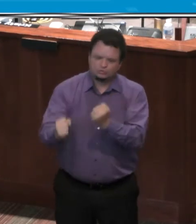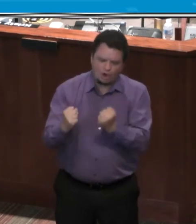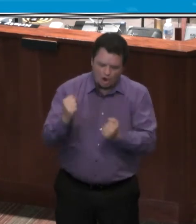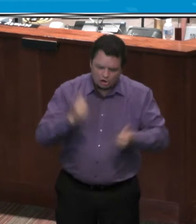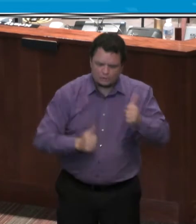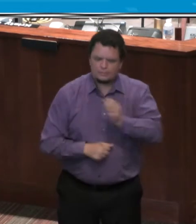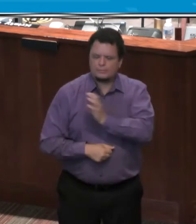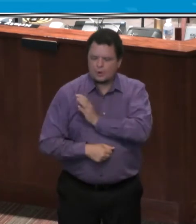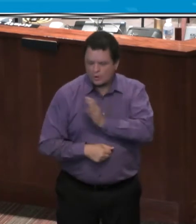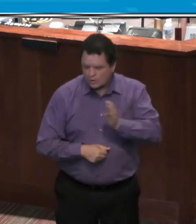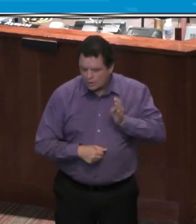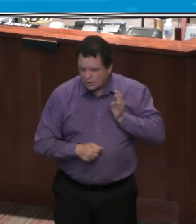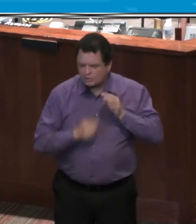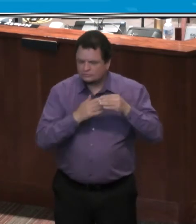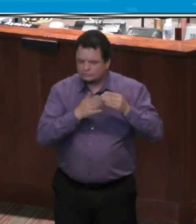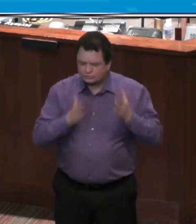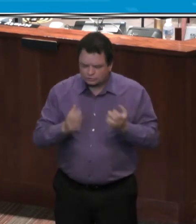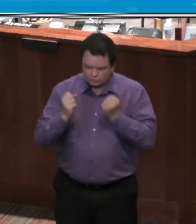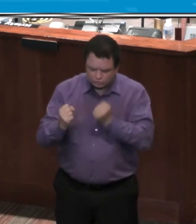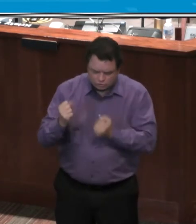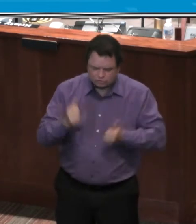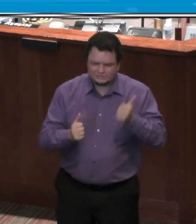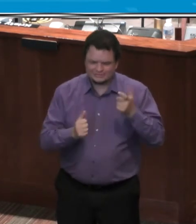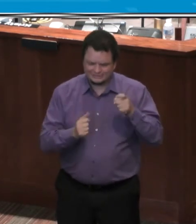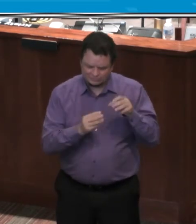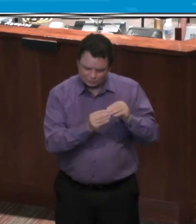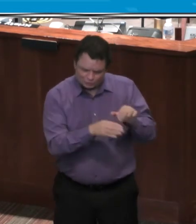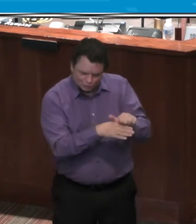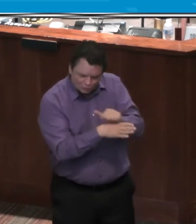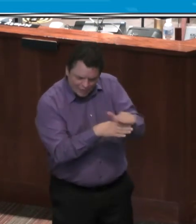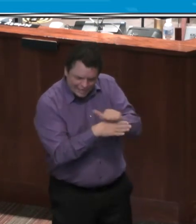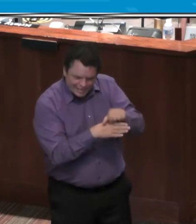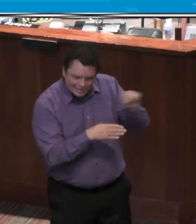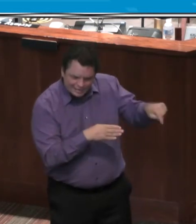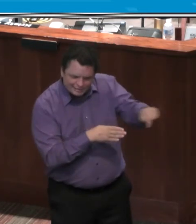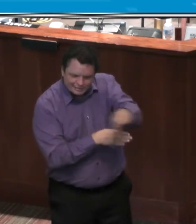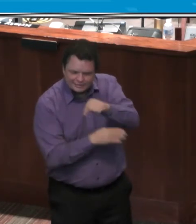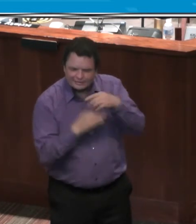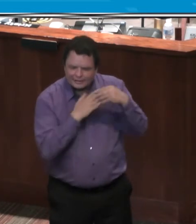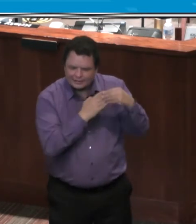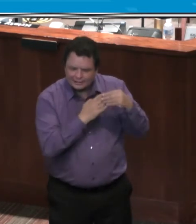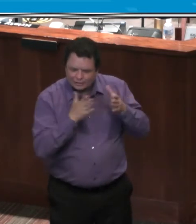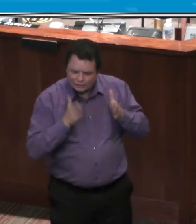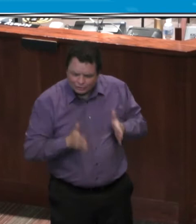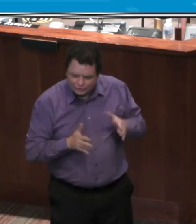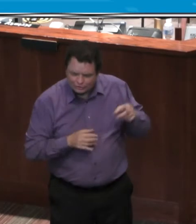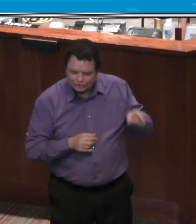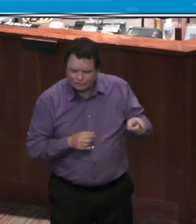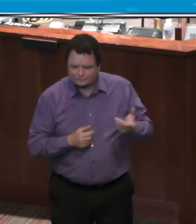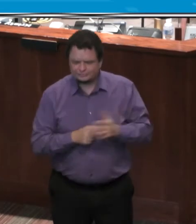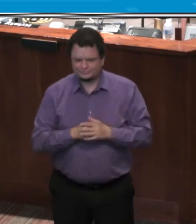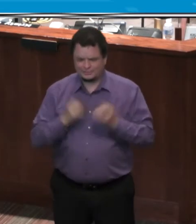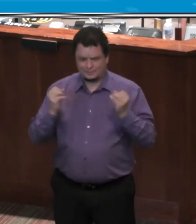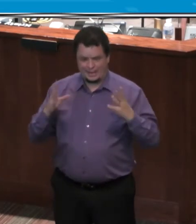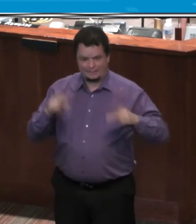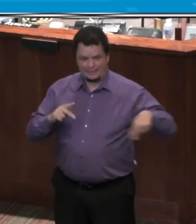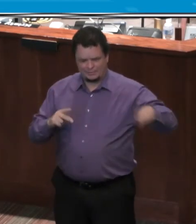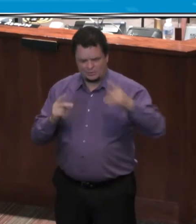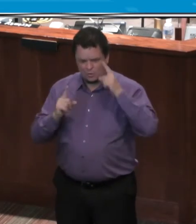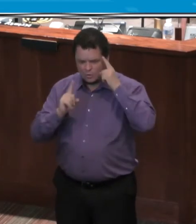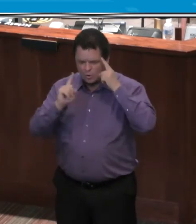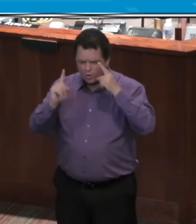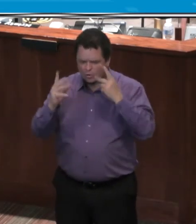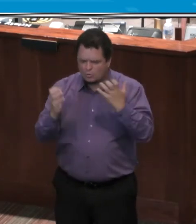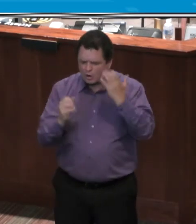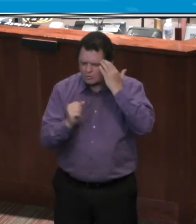the coalition. Our coalition members want a clear path to what's next. So our short-term